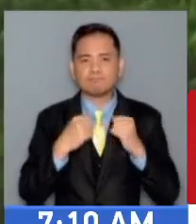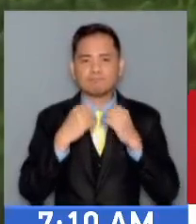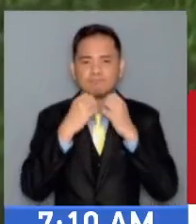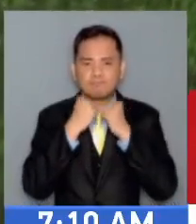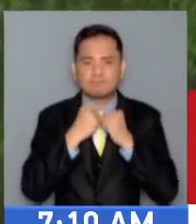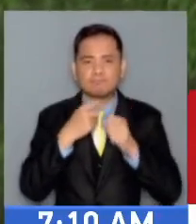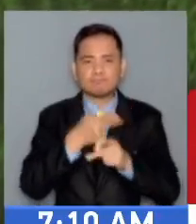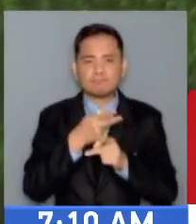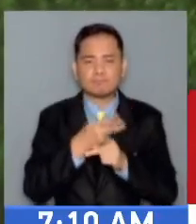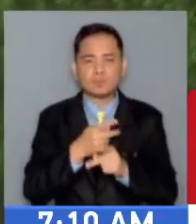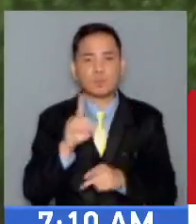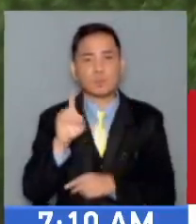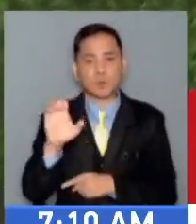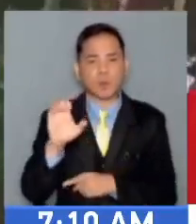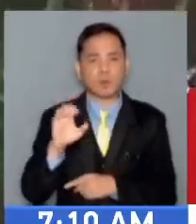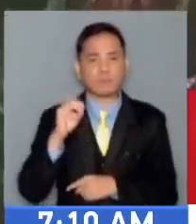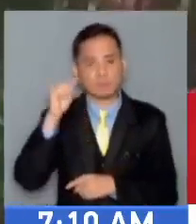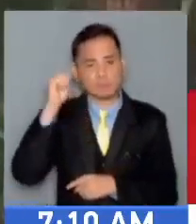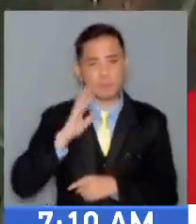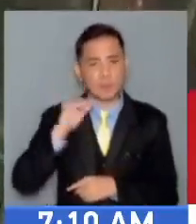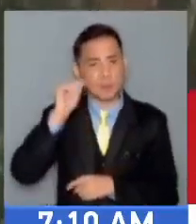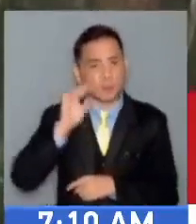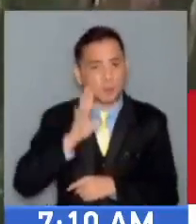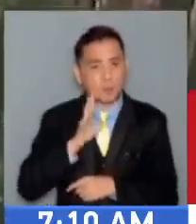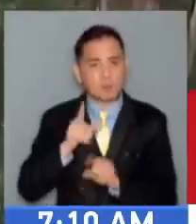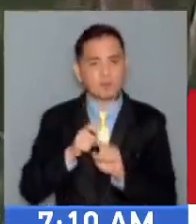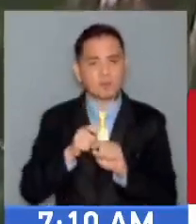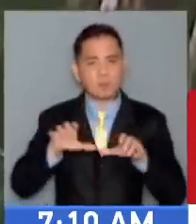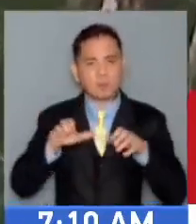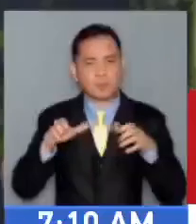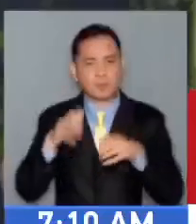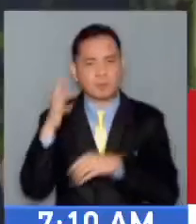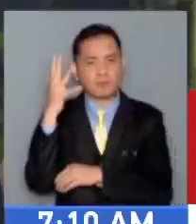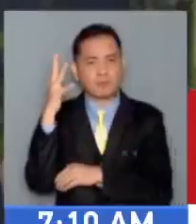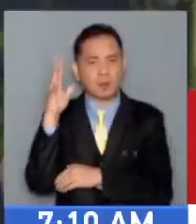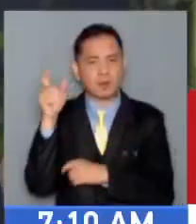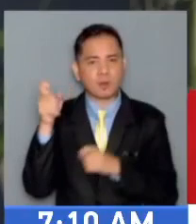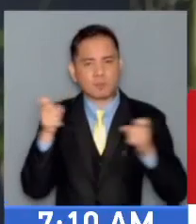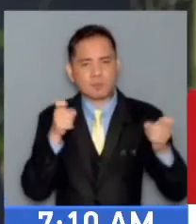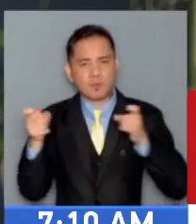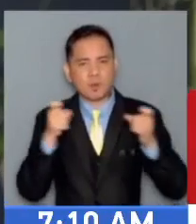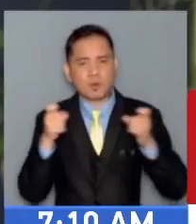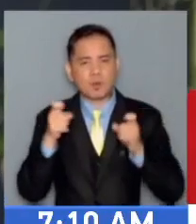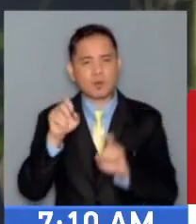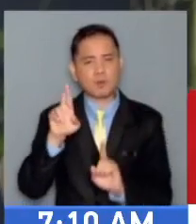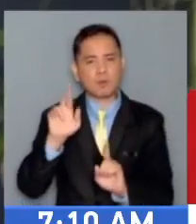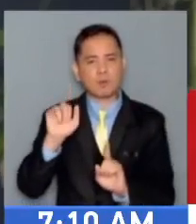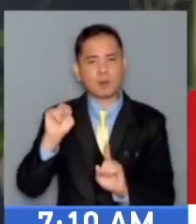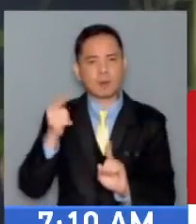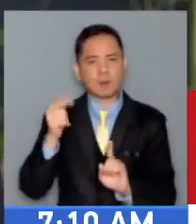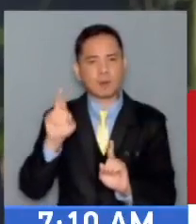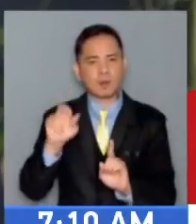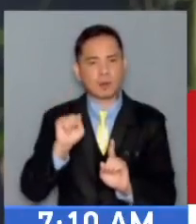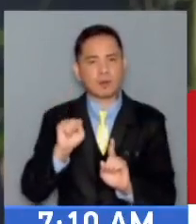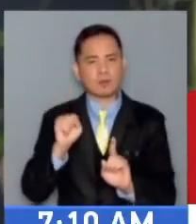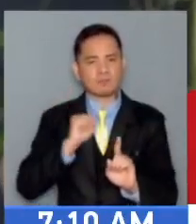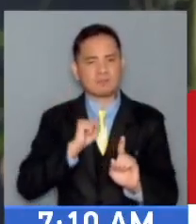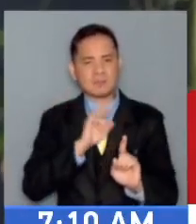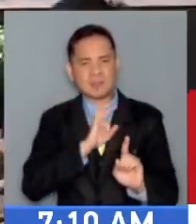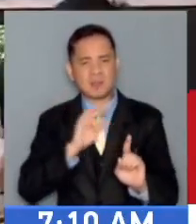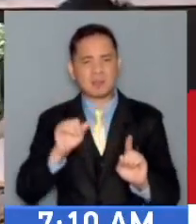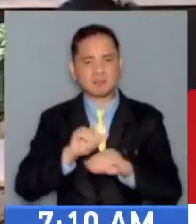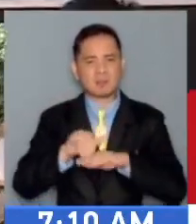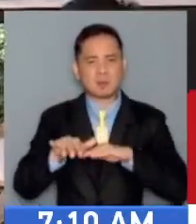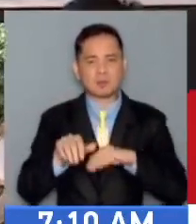Corps Forest Management Bureau, our forest rangers, who in some cases cover between 2,000 to 4,000